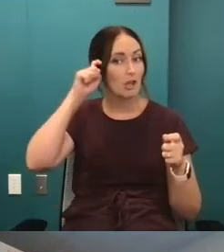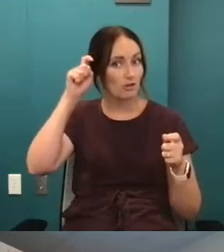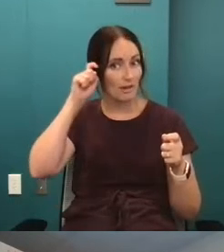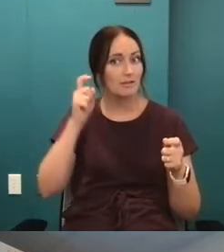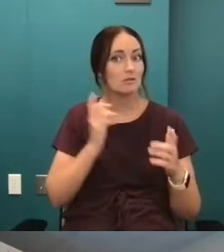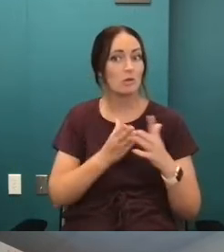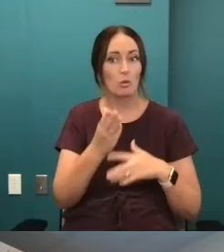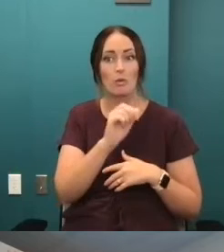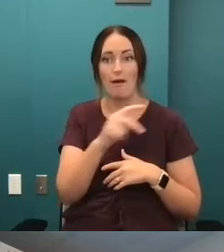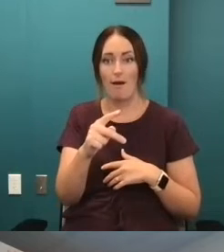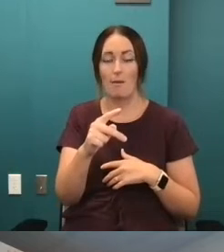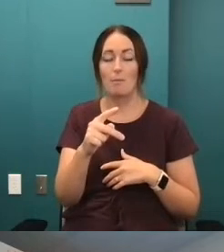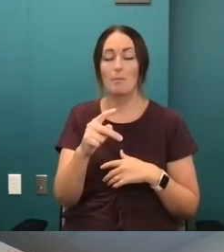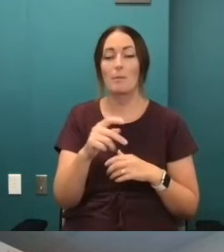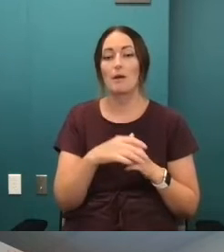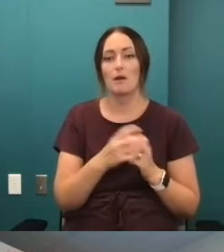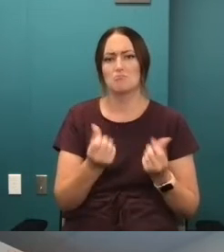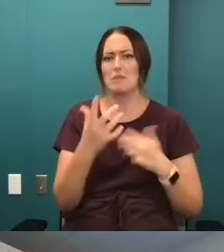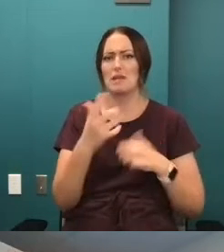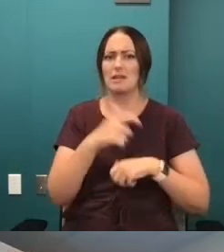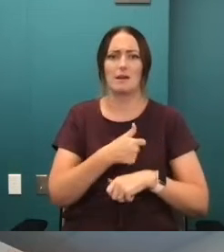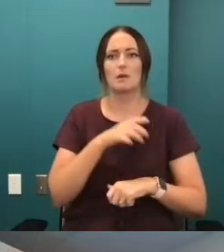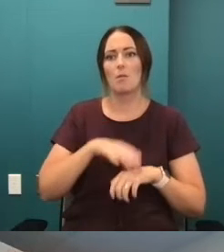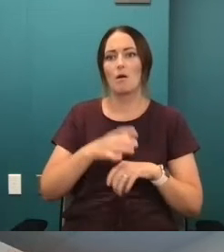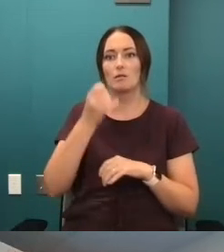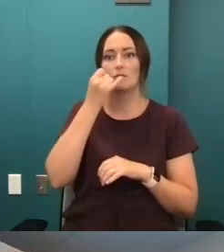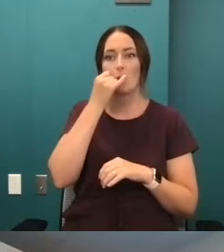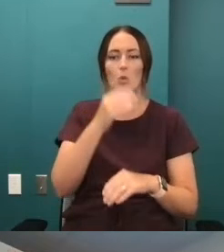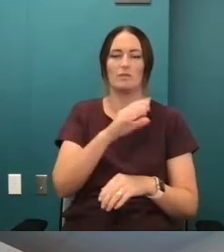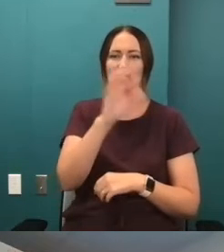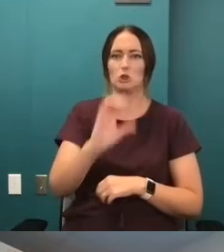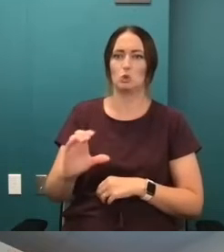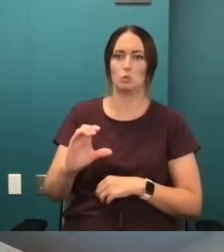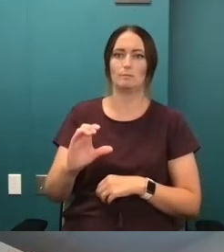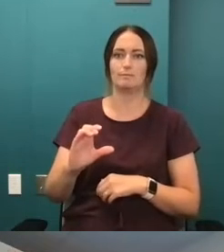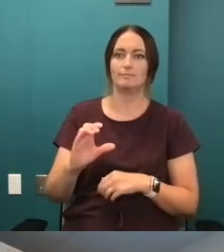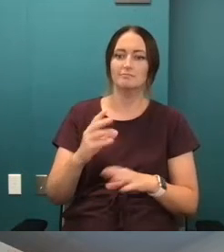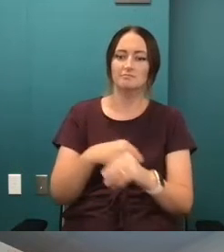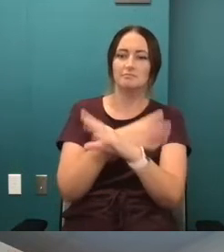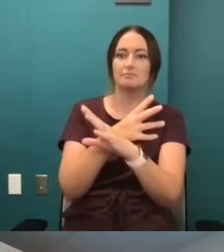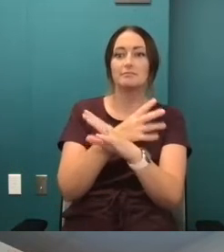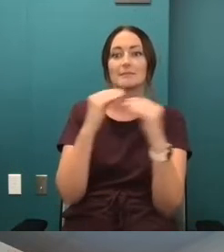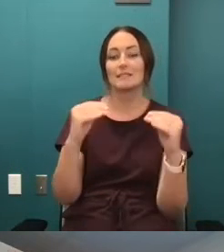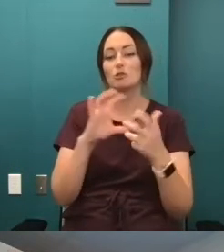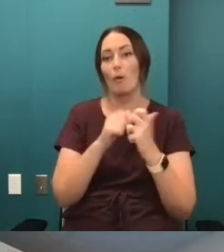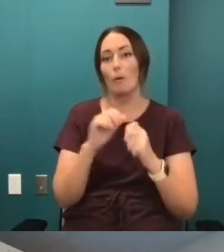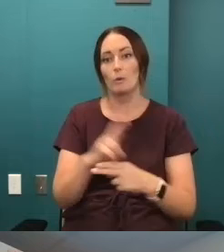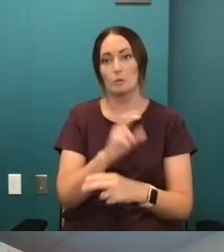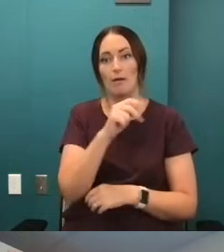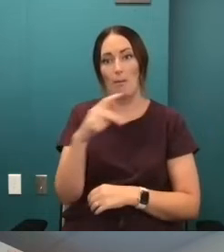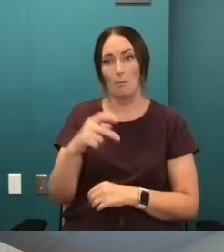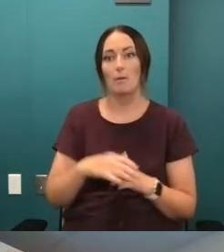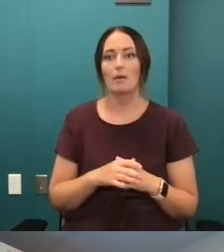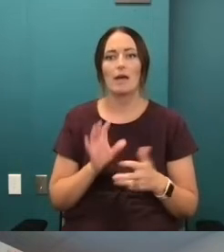and a lot of times I'm on the phone or on Zoom calls with parents showing them how to use that app, how to change domes